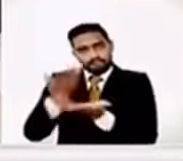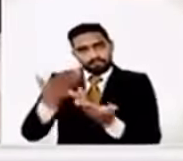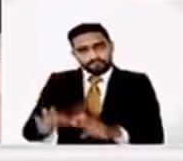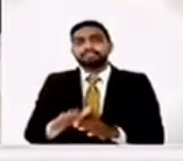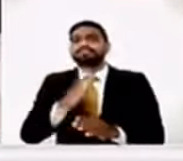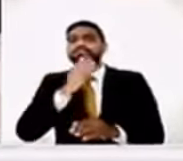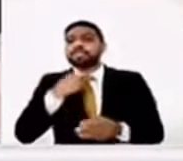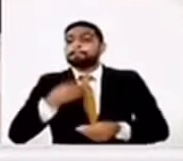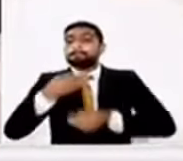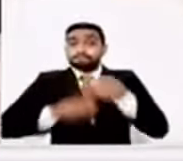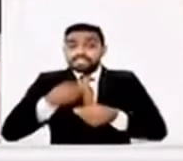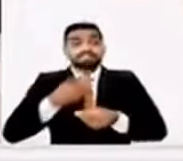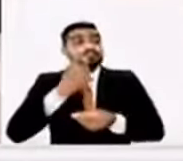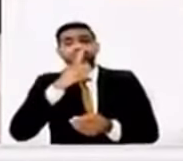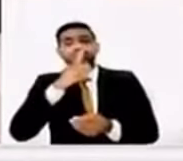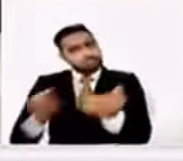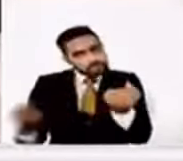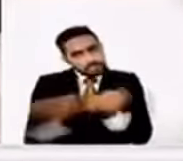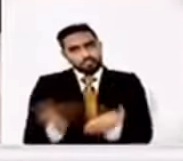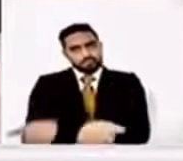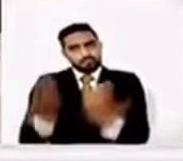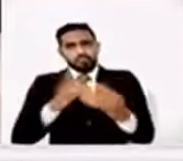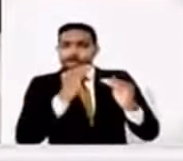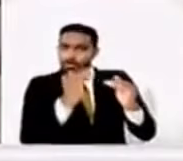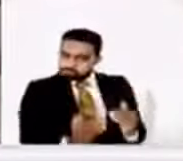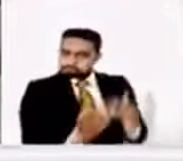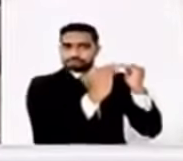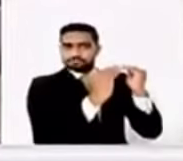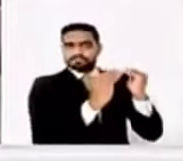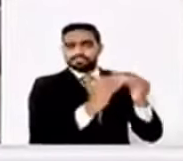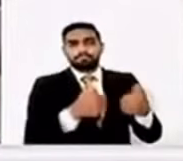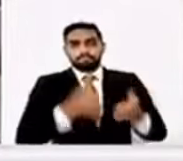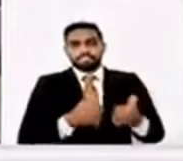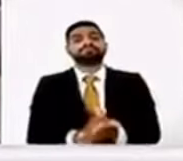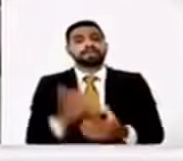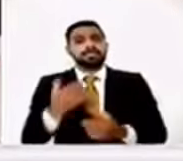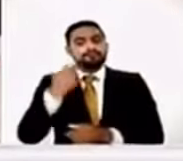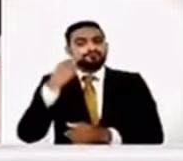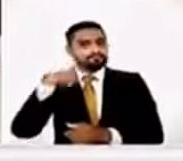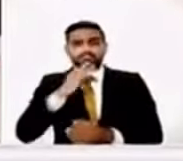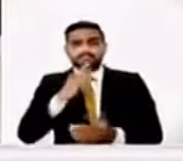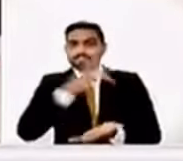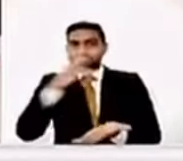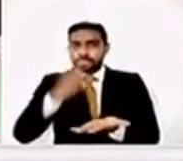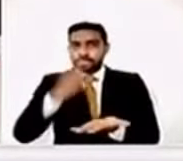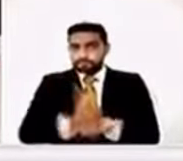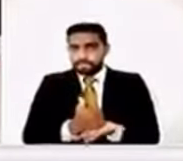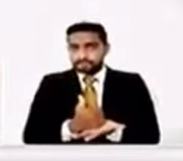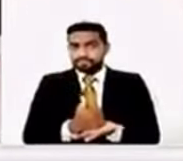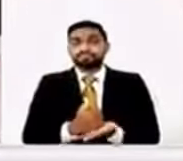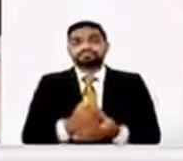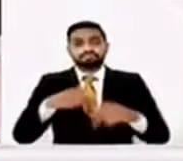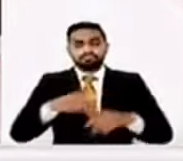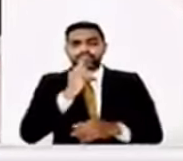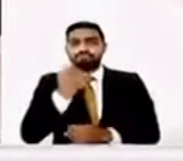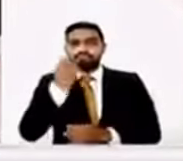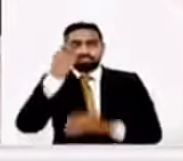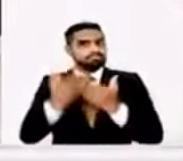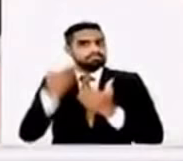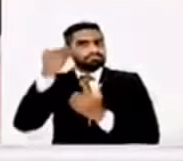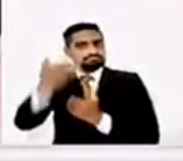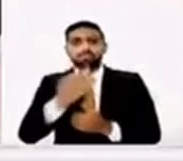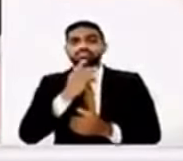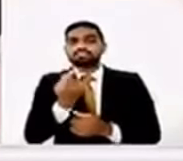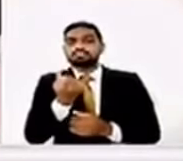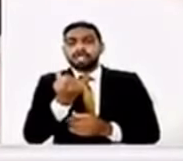and associated transactions. We believe the central bank should have a new perspective on the monetary policy regarding money